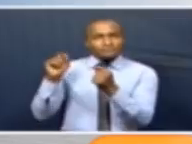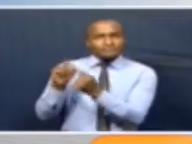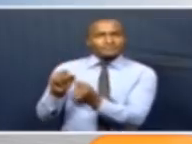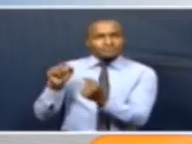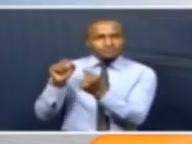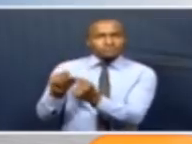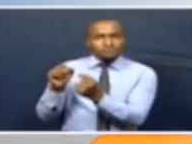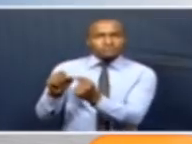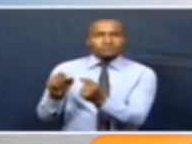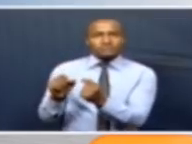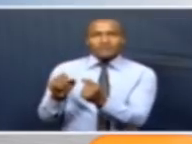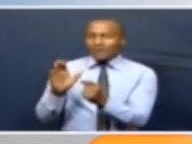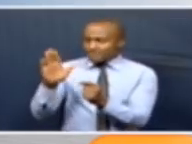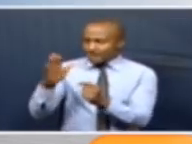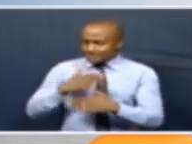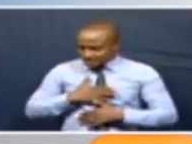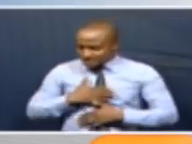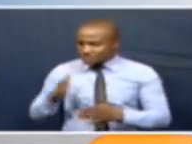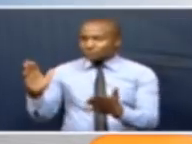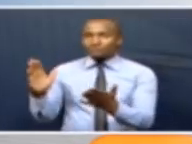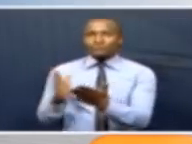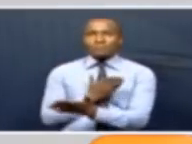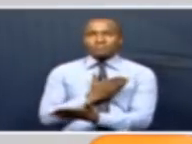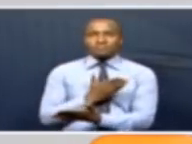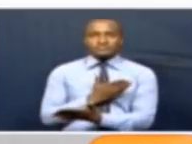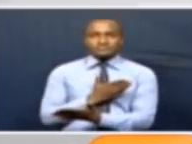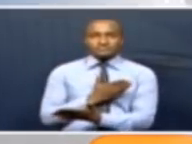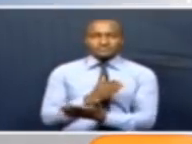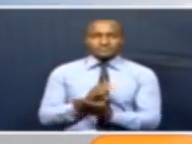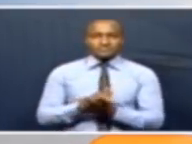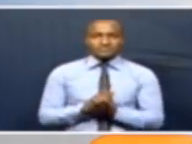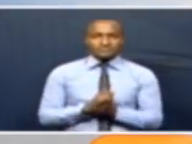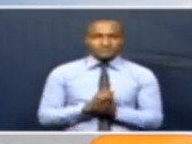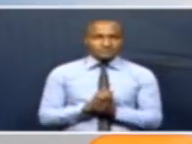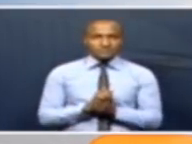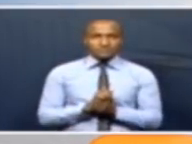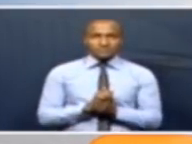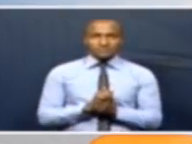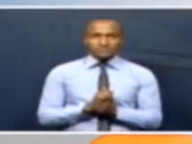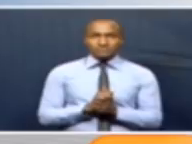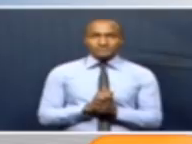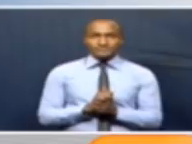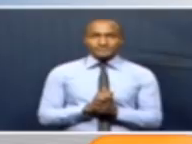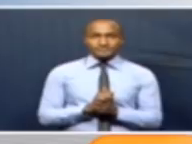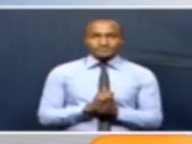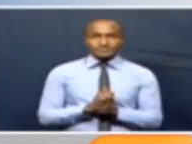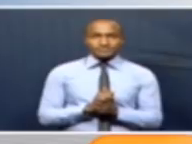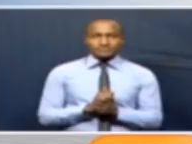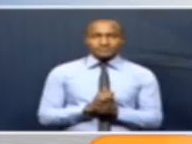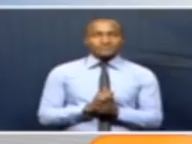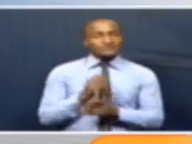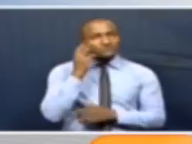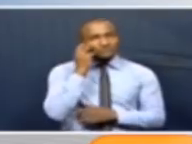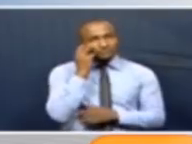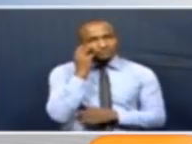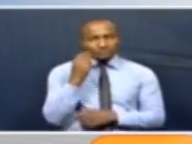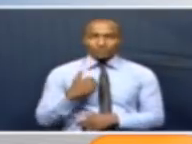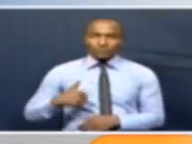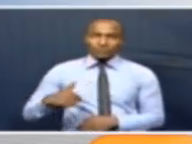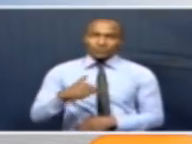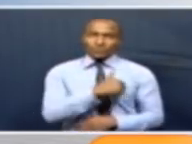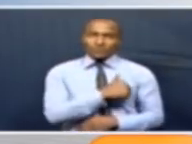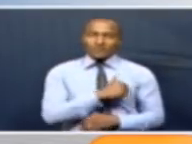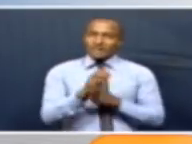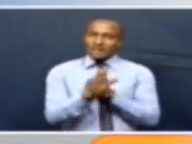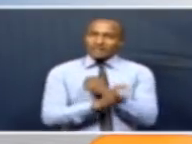and his dignity stripped. Francis Moredi, It is a sorrowful time for us as a nation.